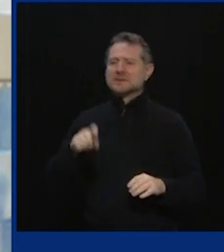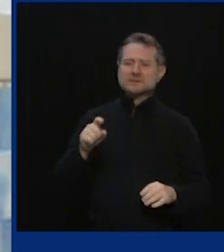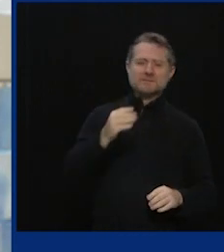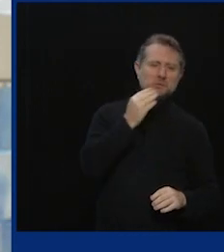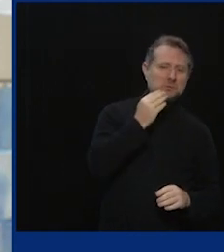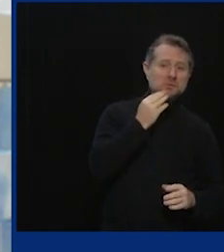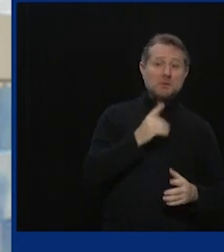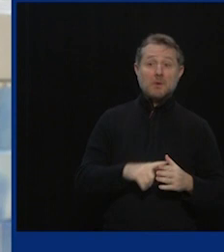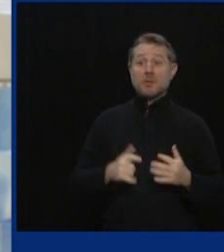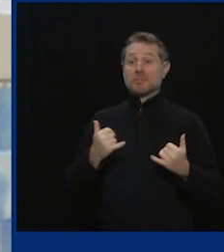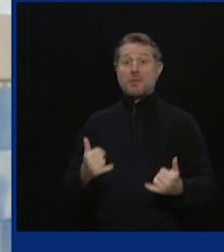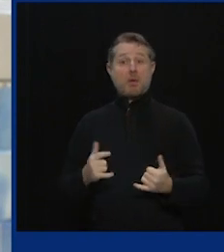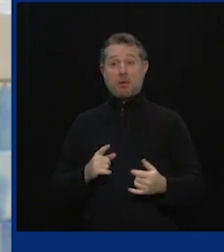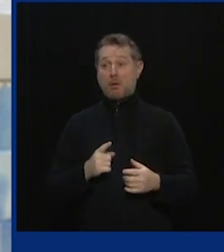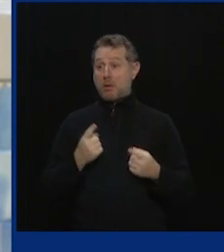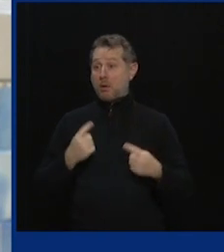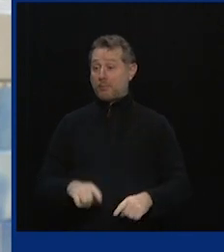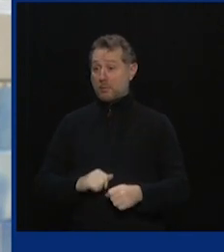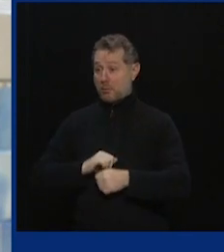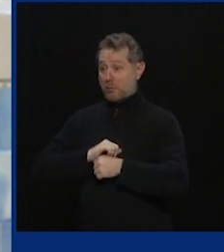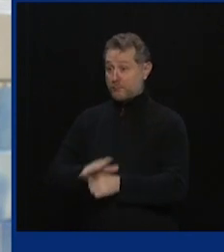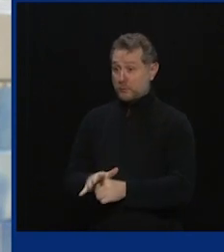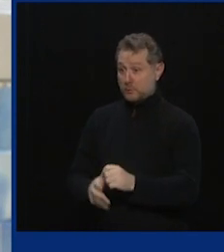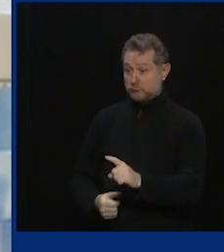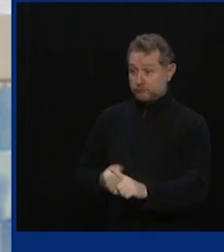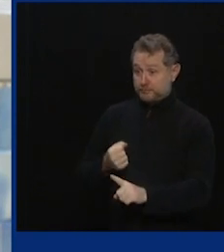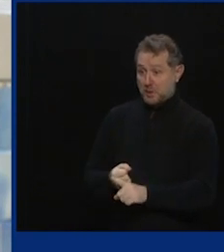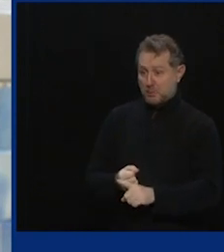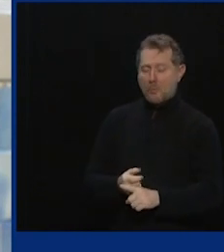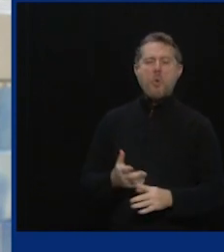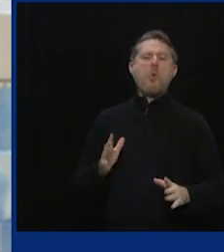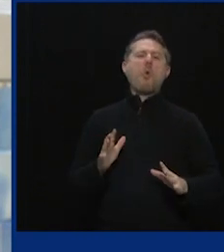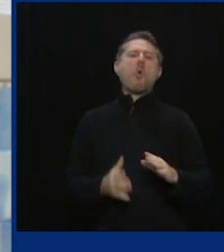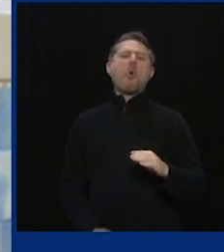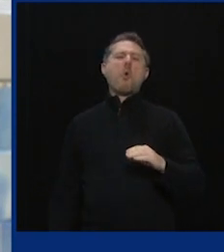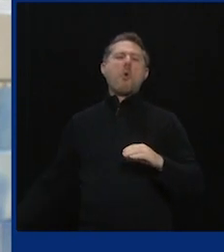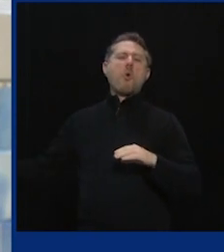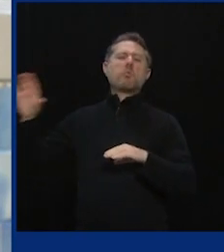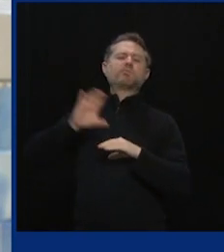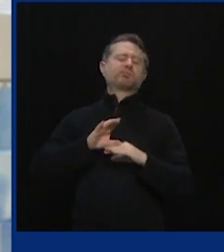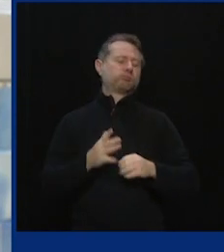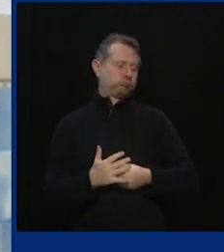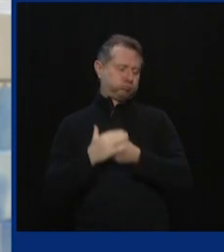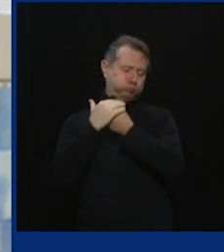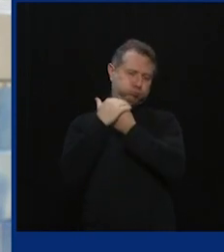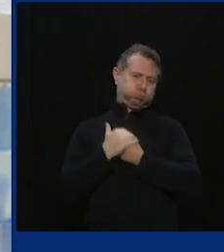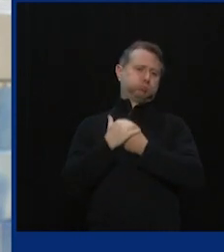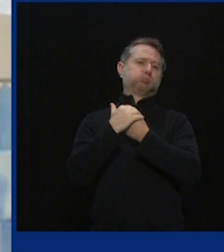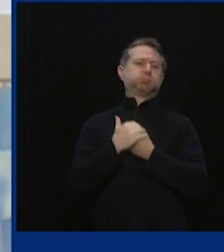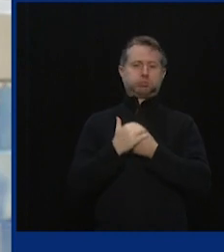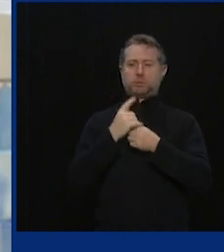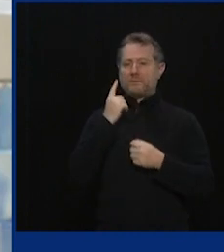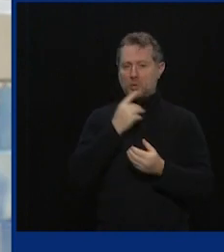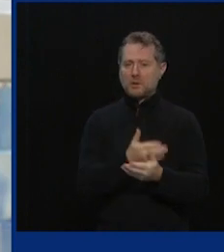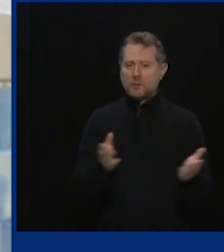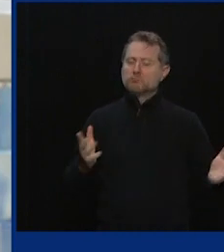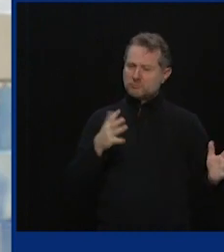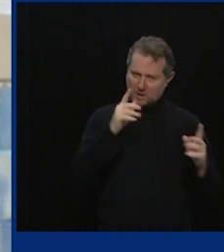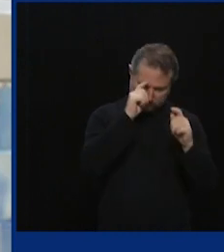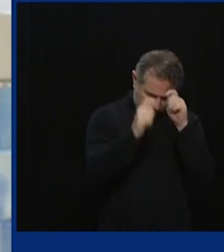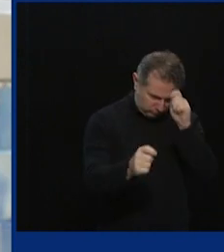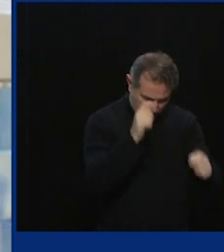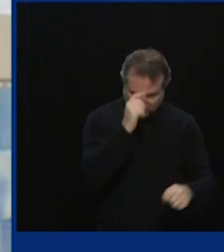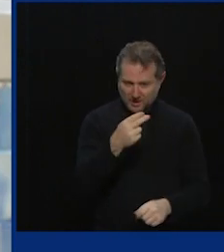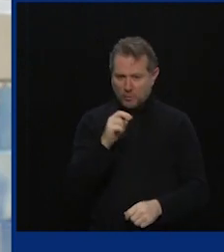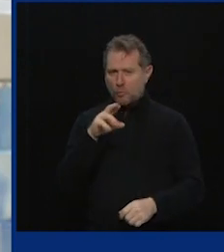throw a pandemic on top of it. You truly are the unseen heroes who need to get recognized, and I want to thank you for what you're doing, and thank